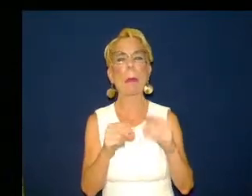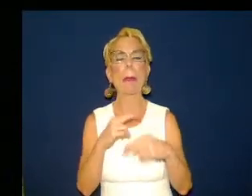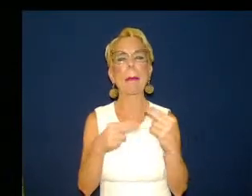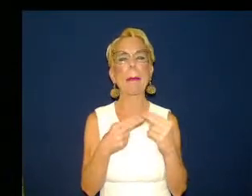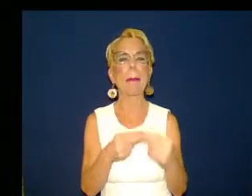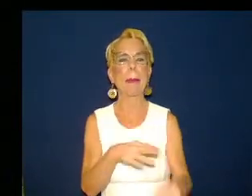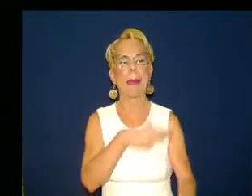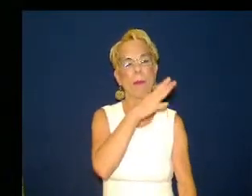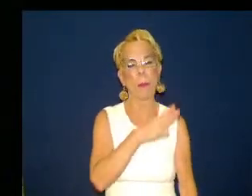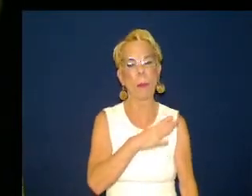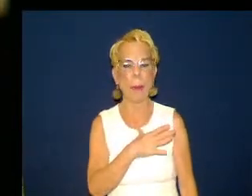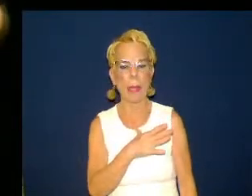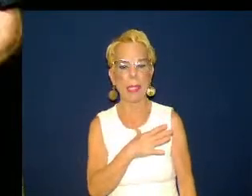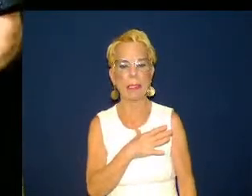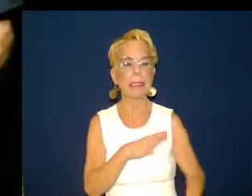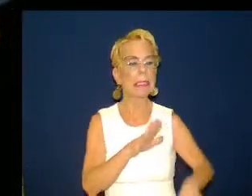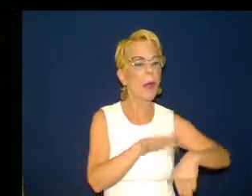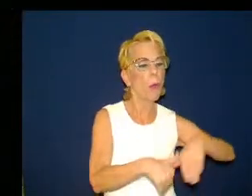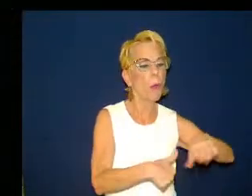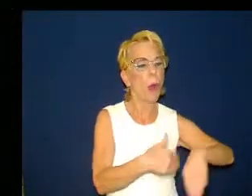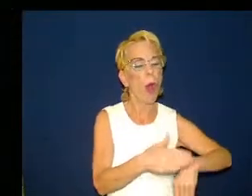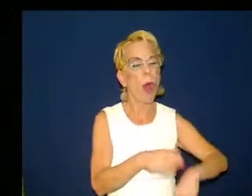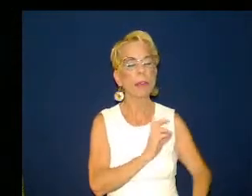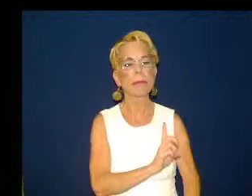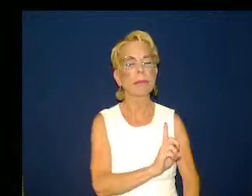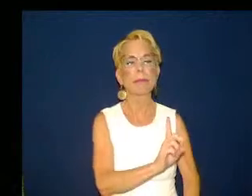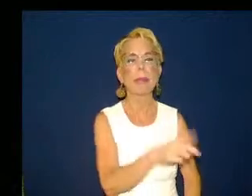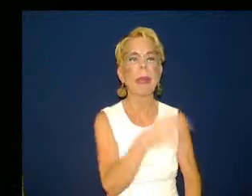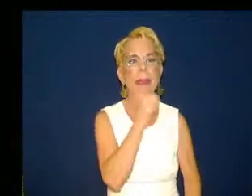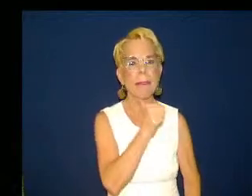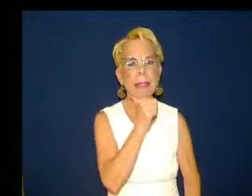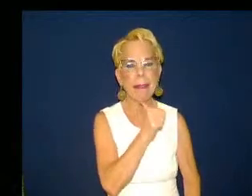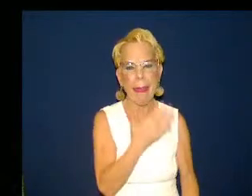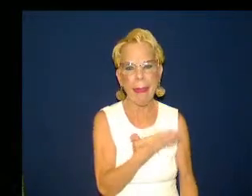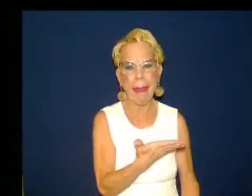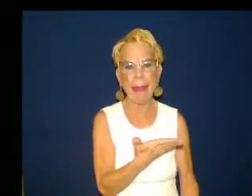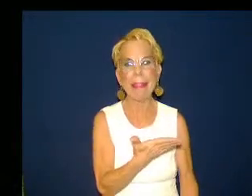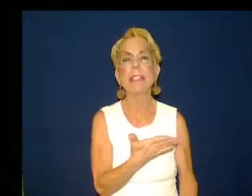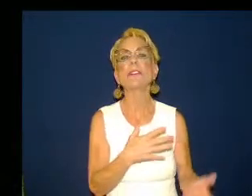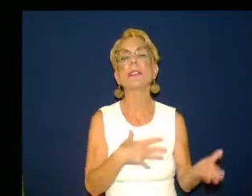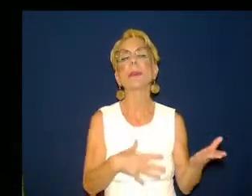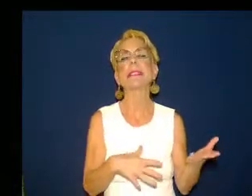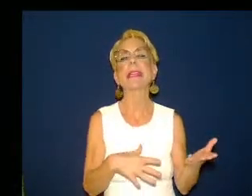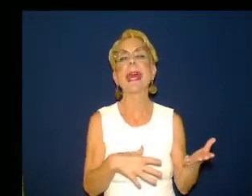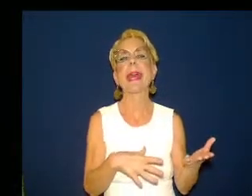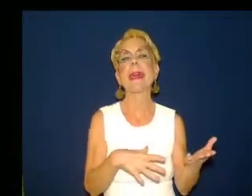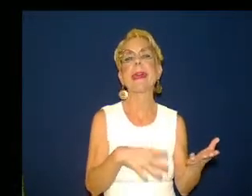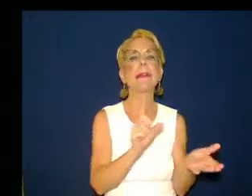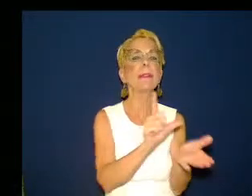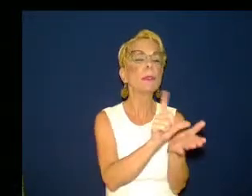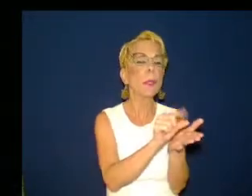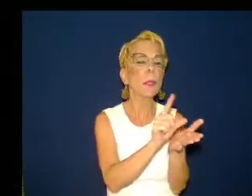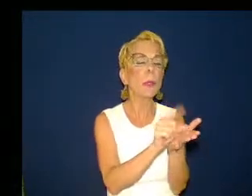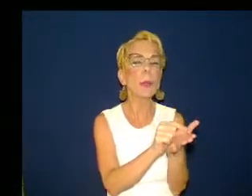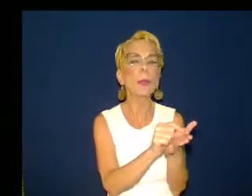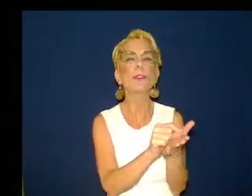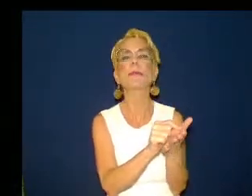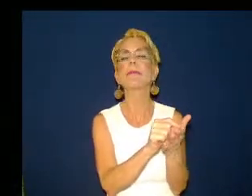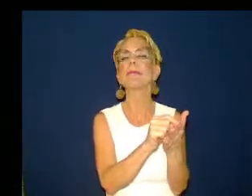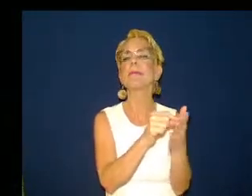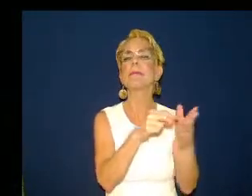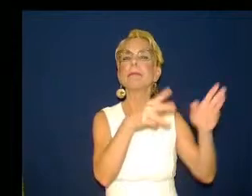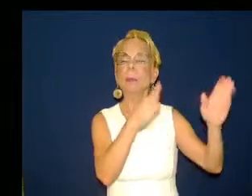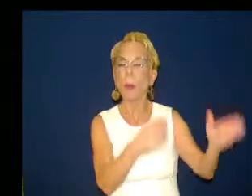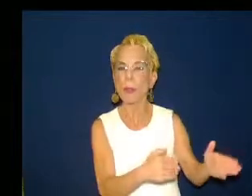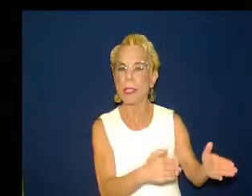day. So this journalist finally goes down and introduces herself to the old man. And she said this, she asked him this question: "You